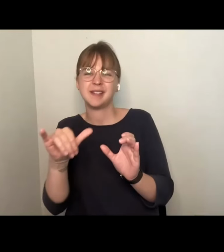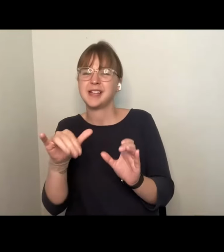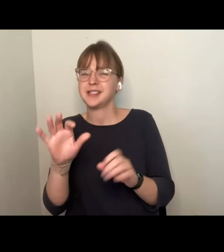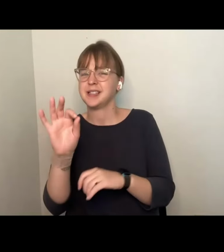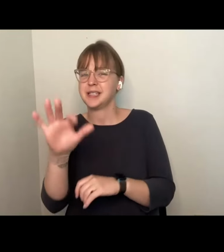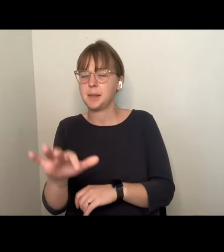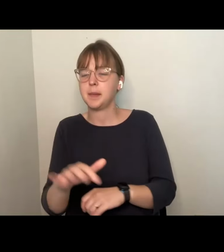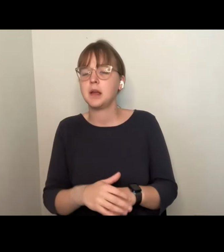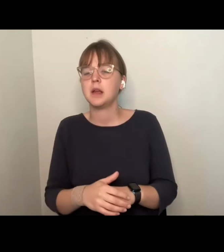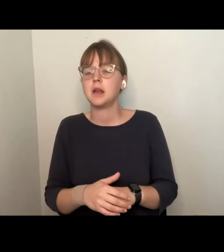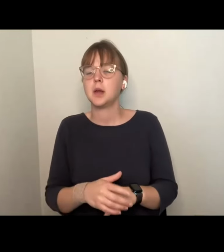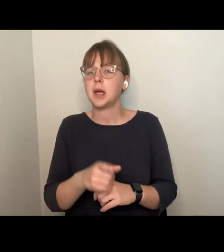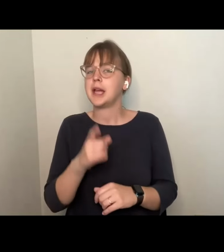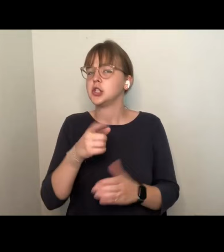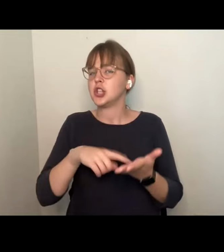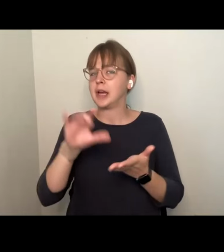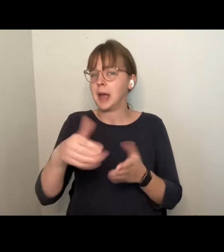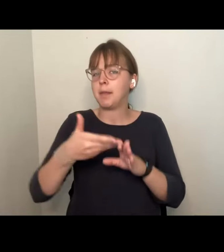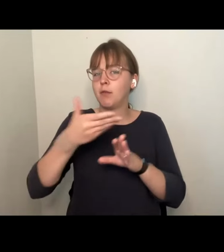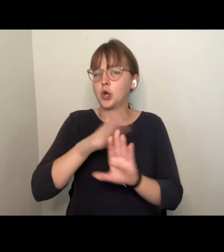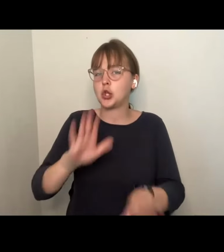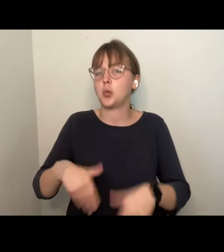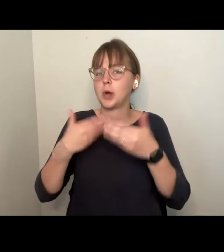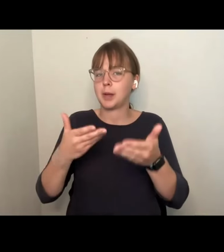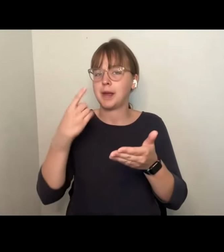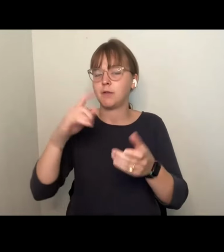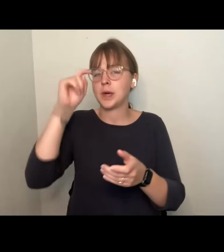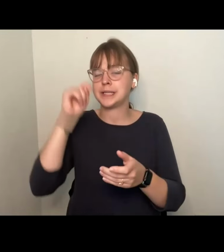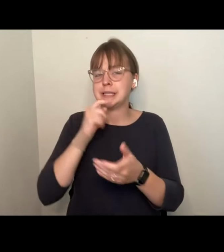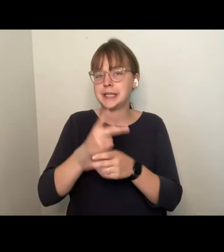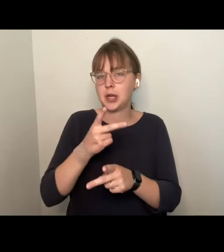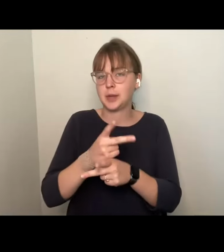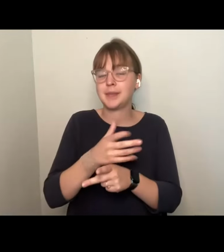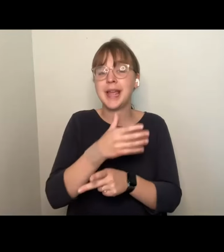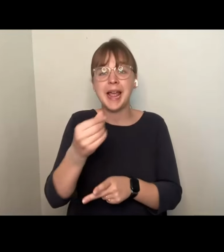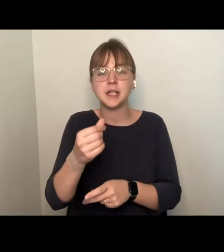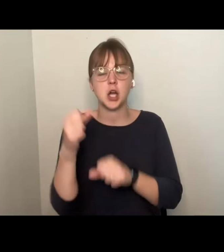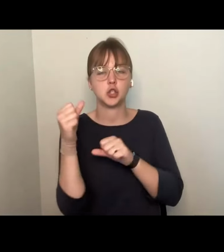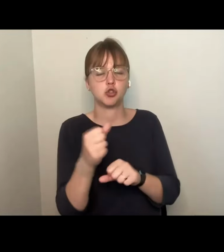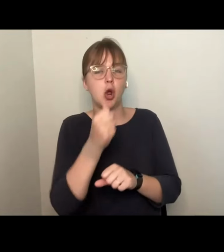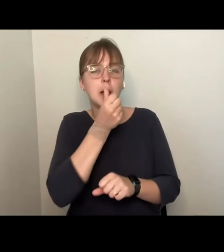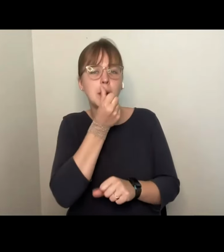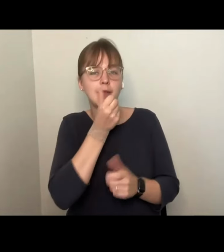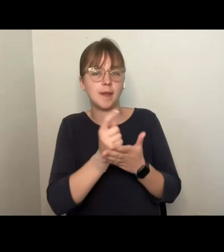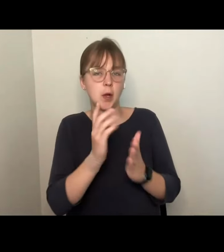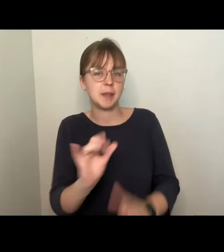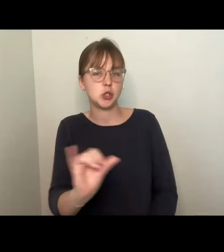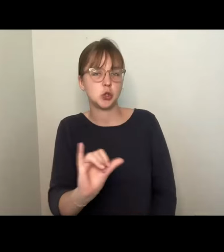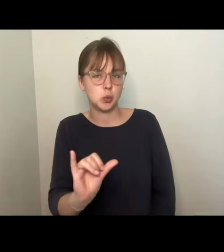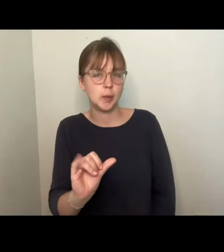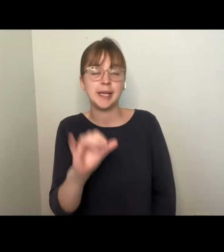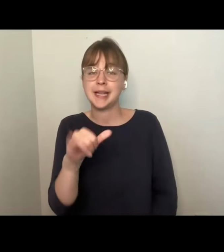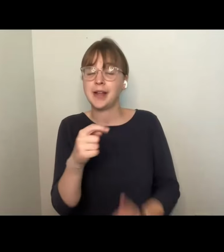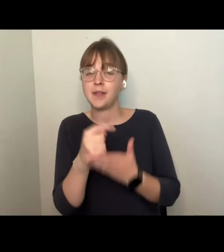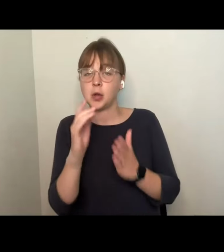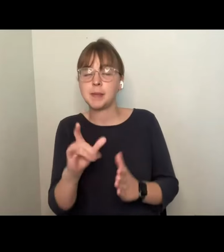really make sure they're ASAM or ABAM, and then get yourself a really good private therapist. That therapist